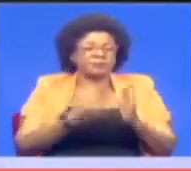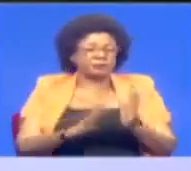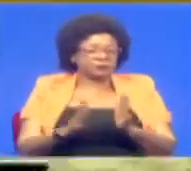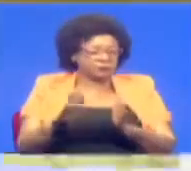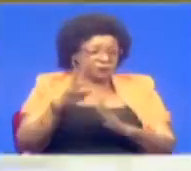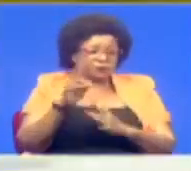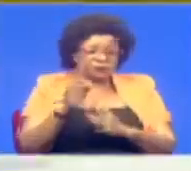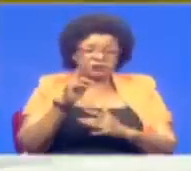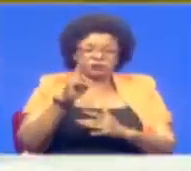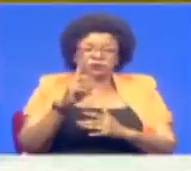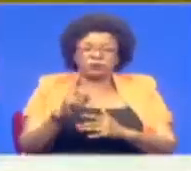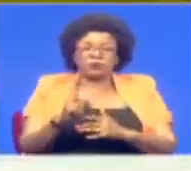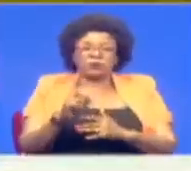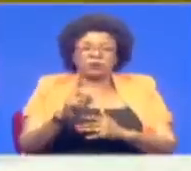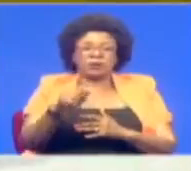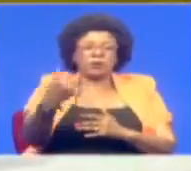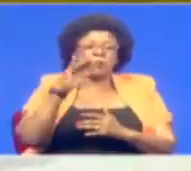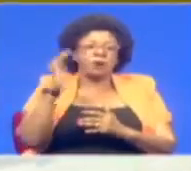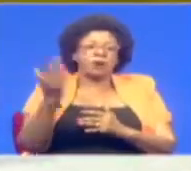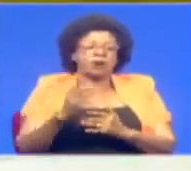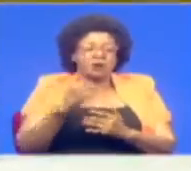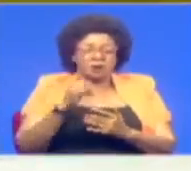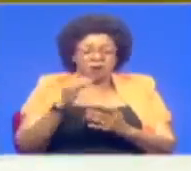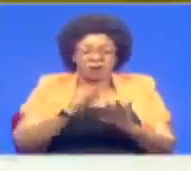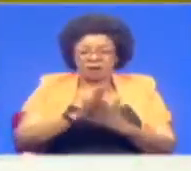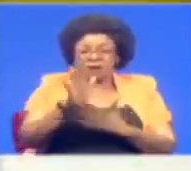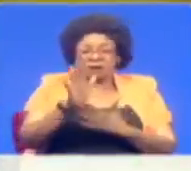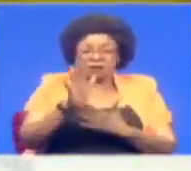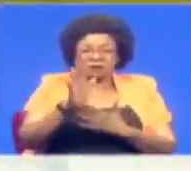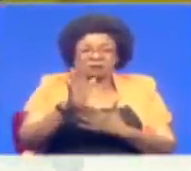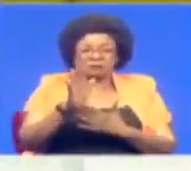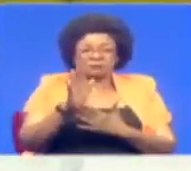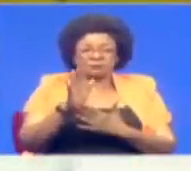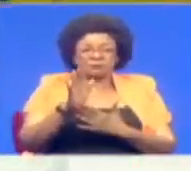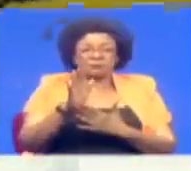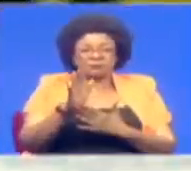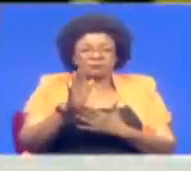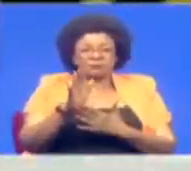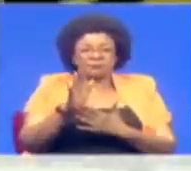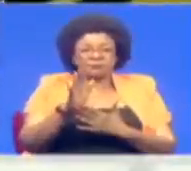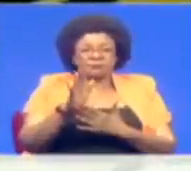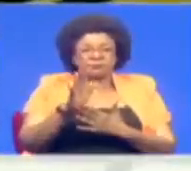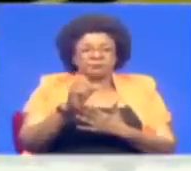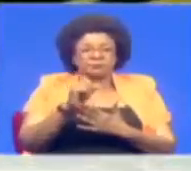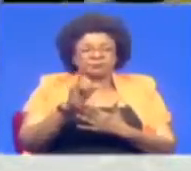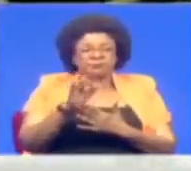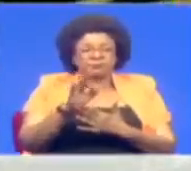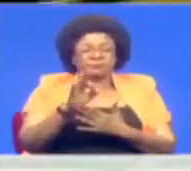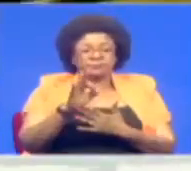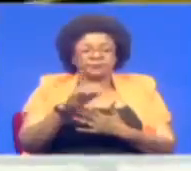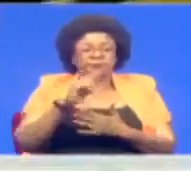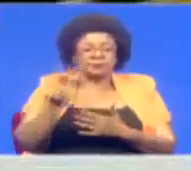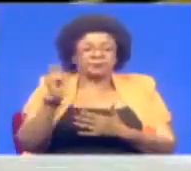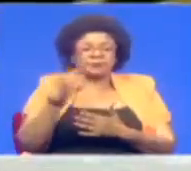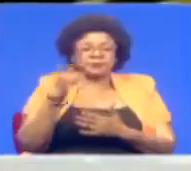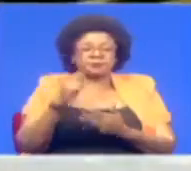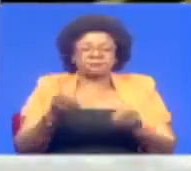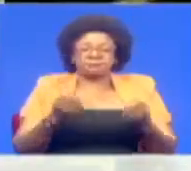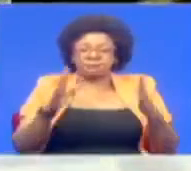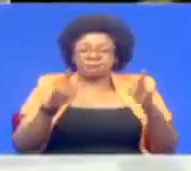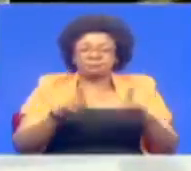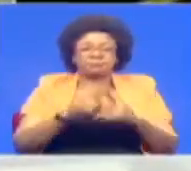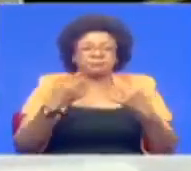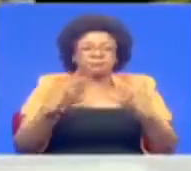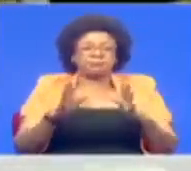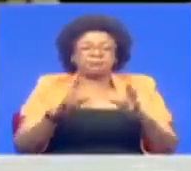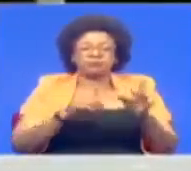the 2021 World Rally Championship Safari Rally. The FIA president was full of praise as he concluded a